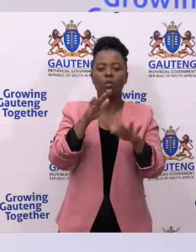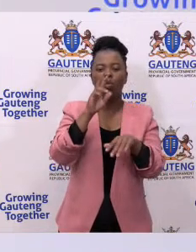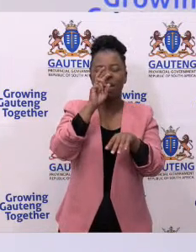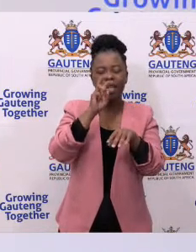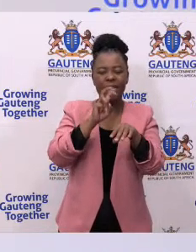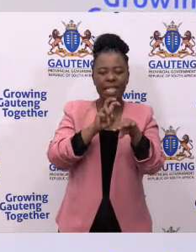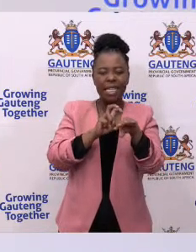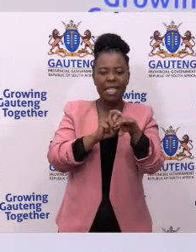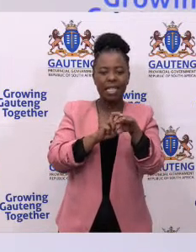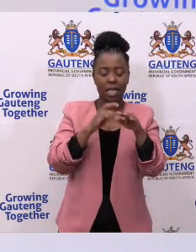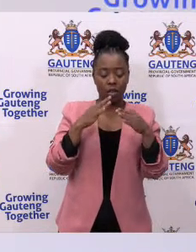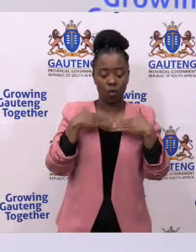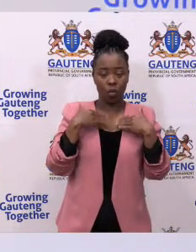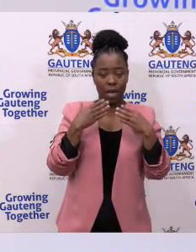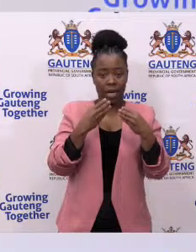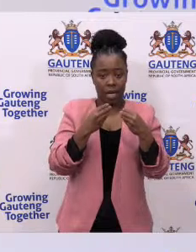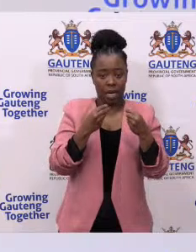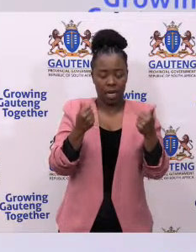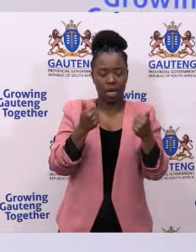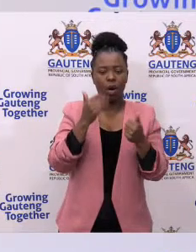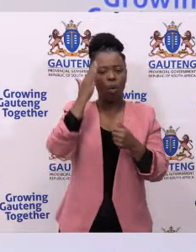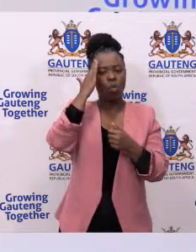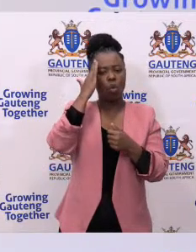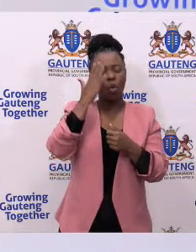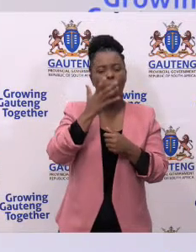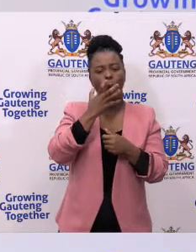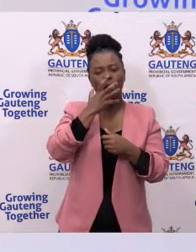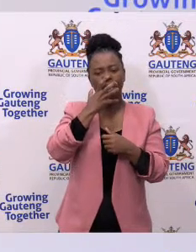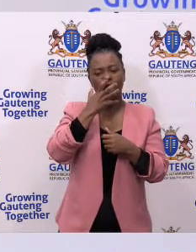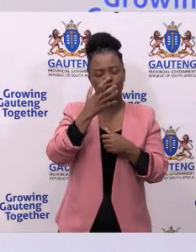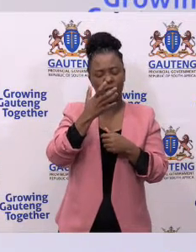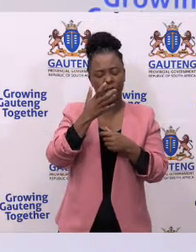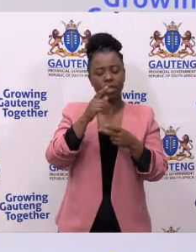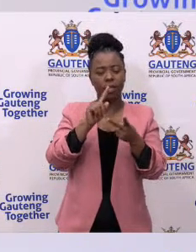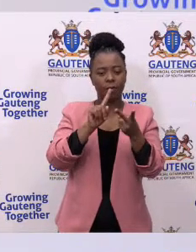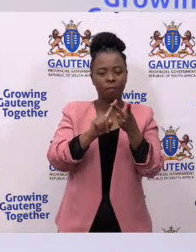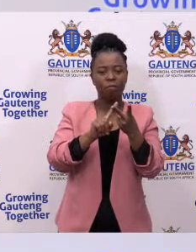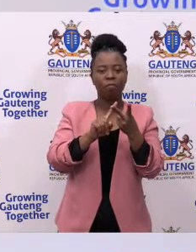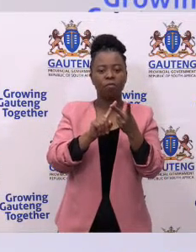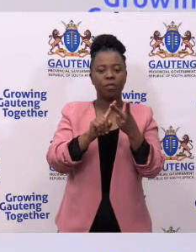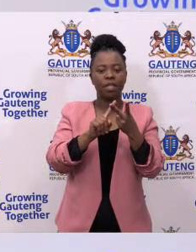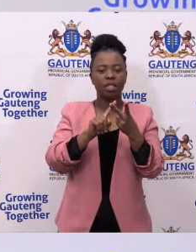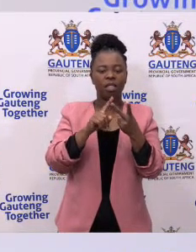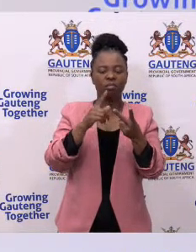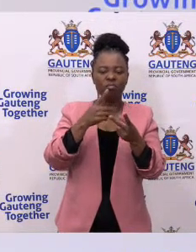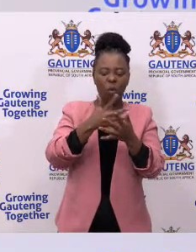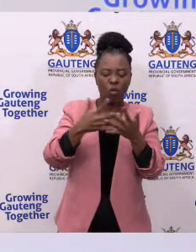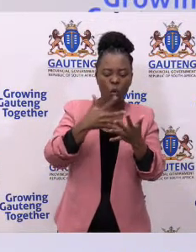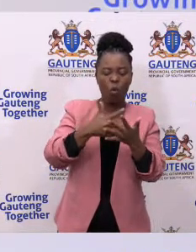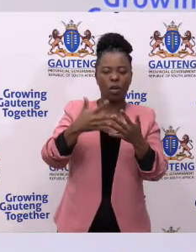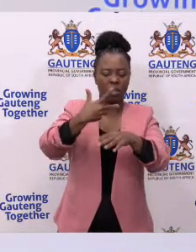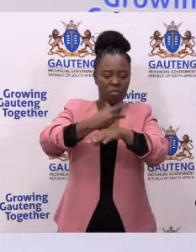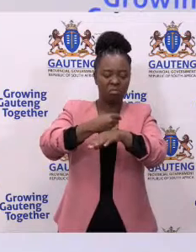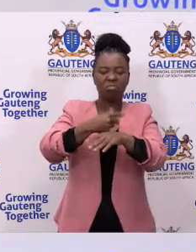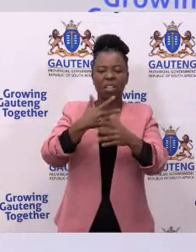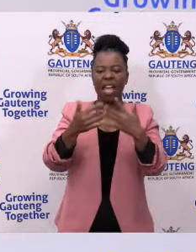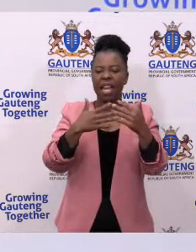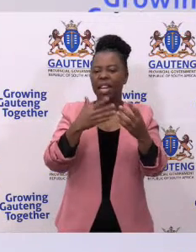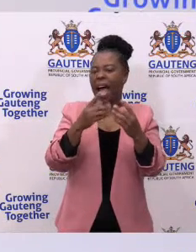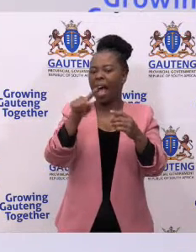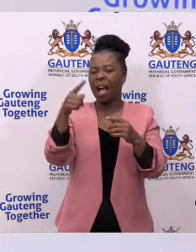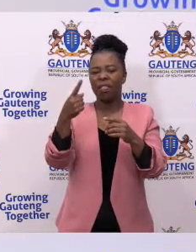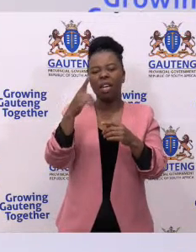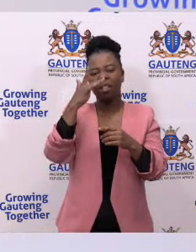urgently, they do get it. And we know oxygen, IV fluids, intravenous fluids, and also some